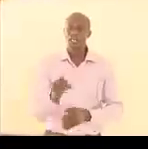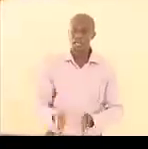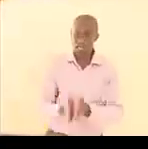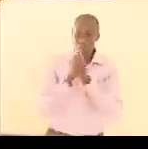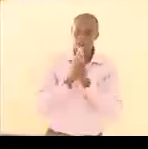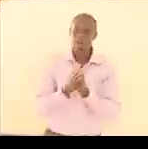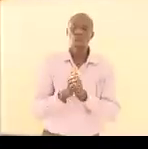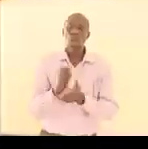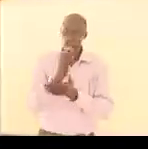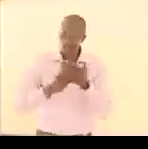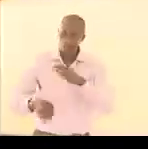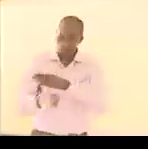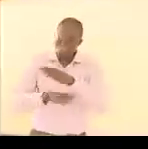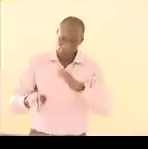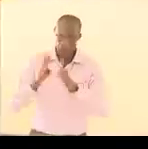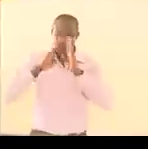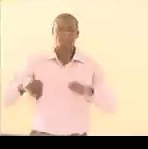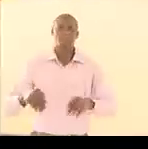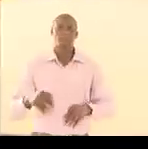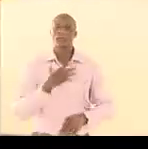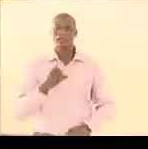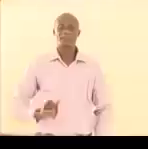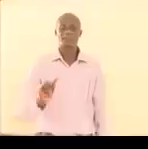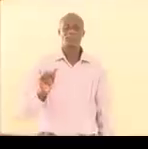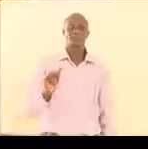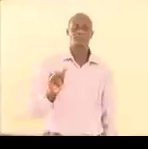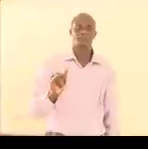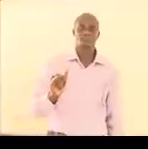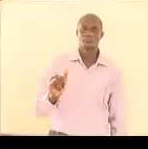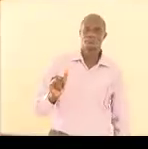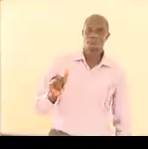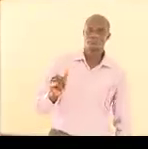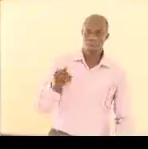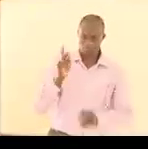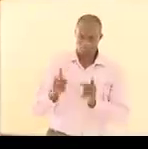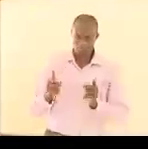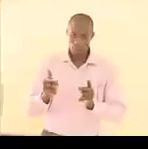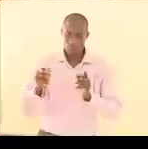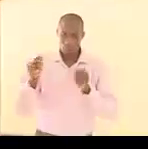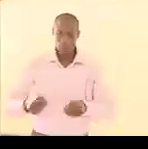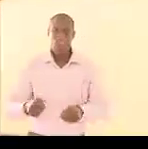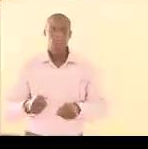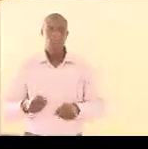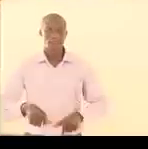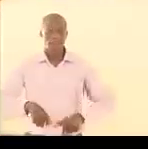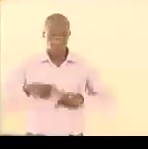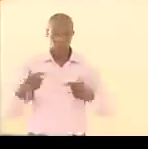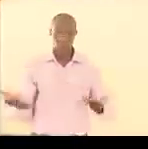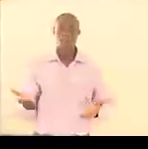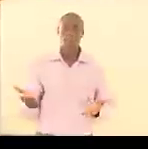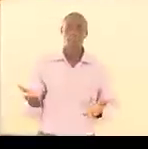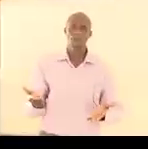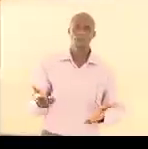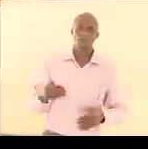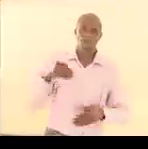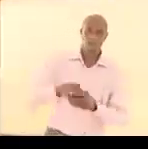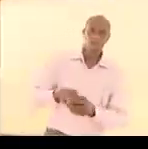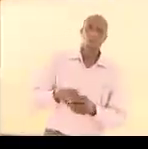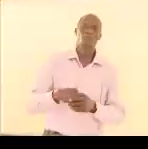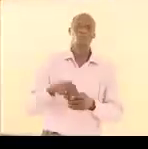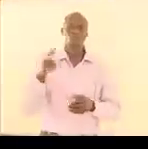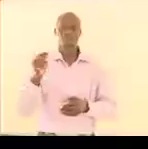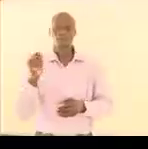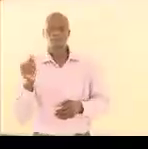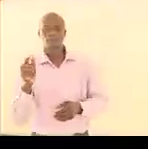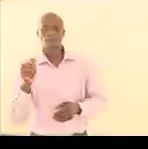some basic shelter. And yet, people can live in Villanova, people can live in